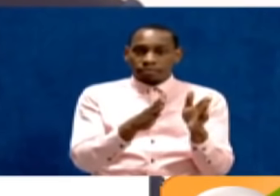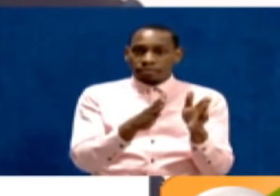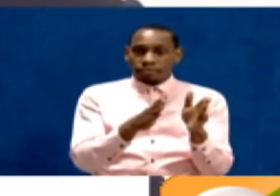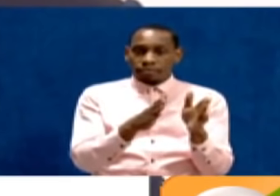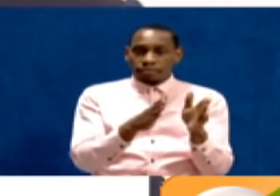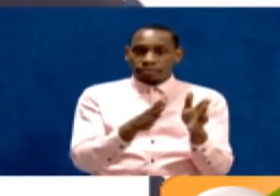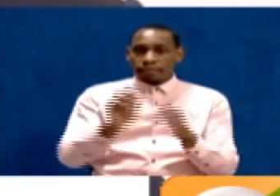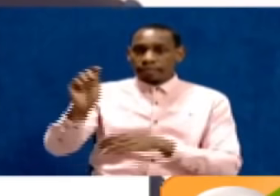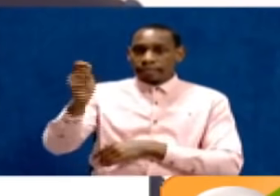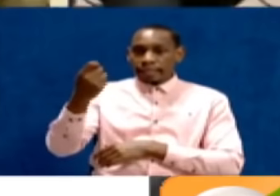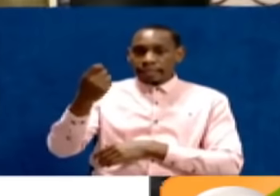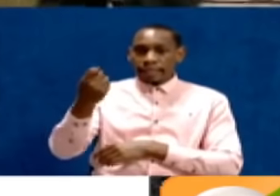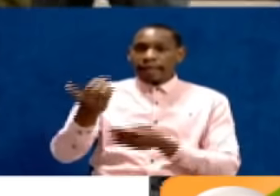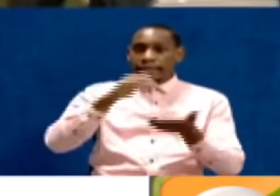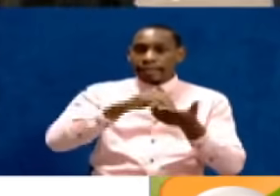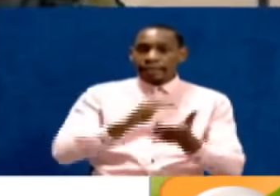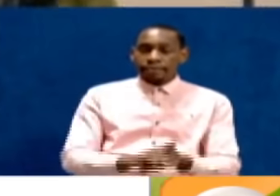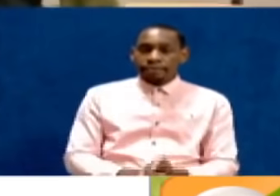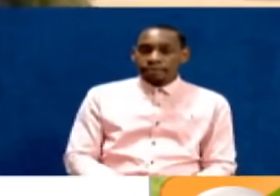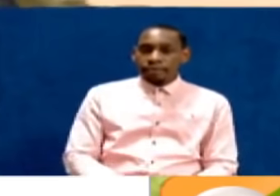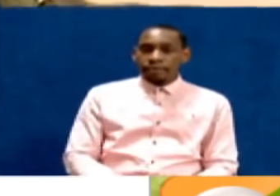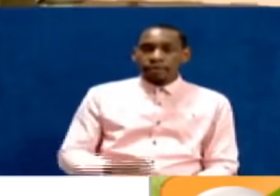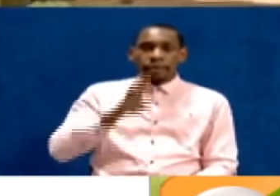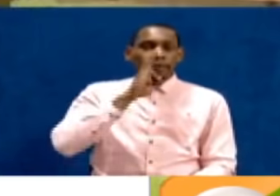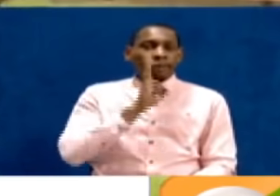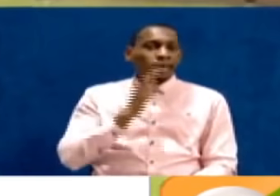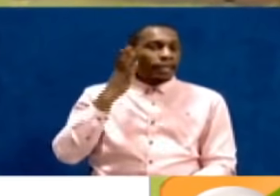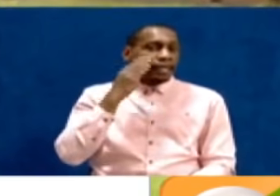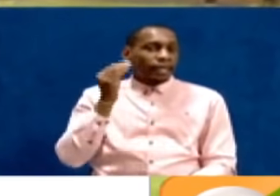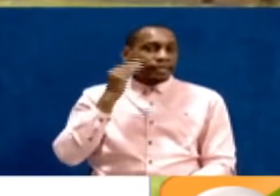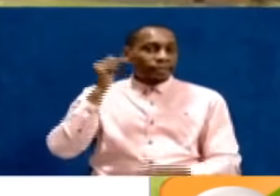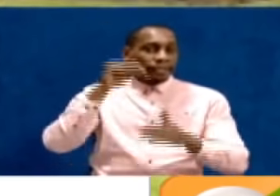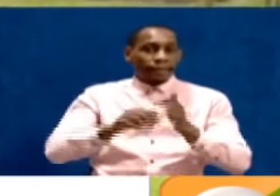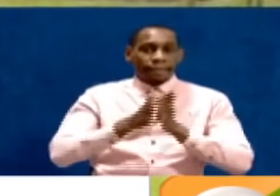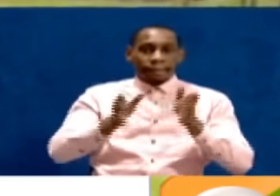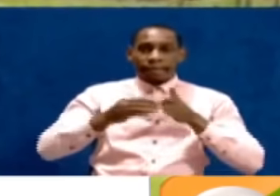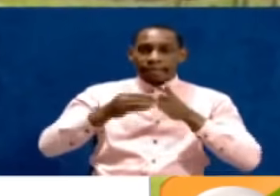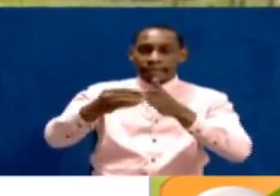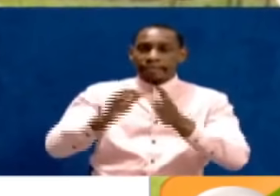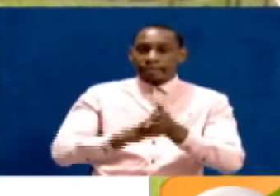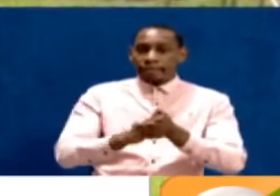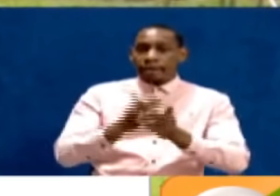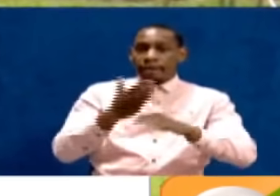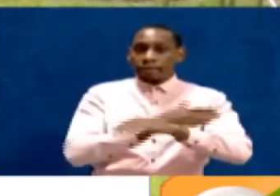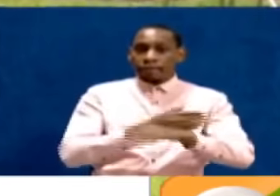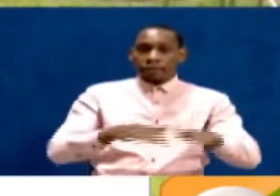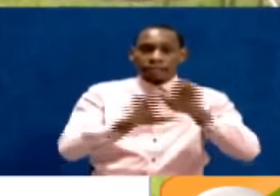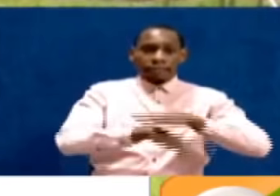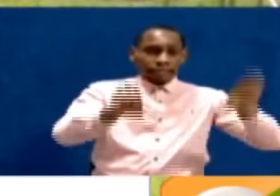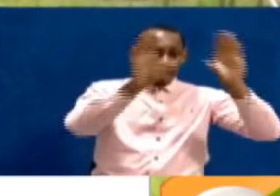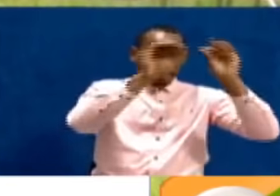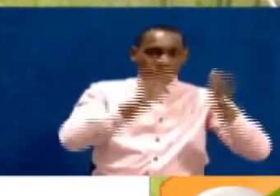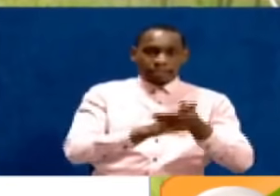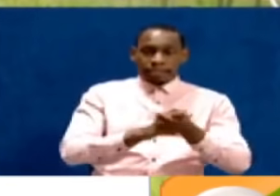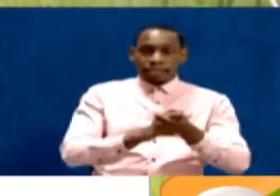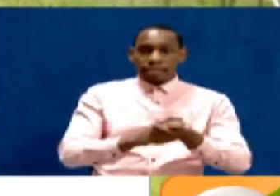into Kenya afresh? He has vast experience in public leadership, having been a vice president,